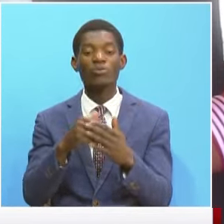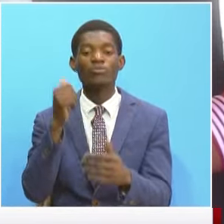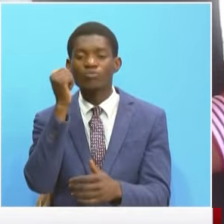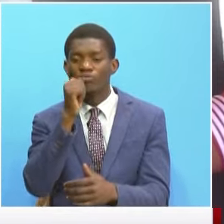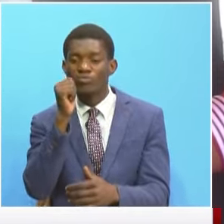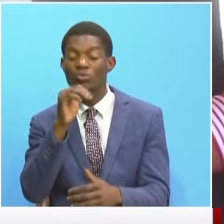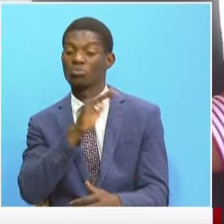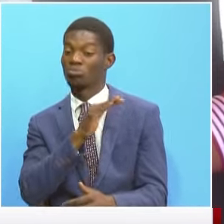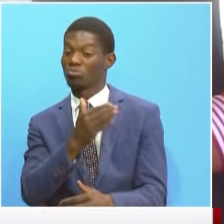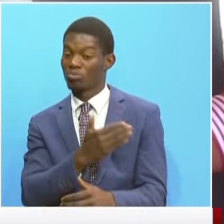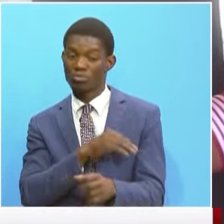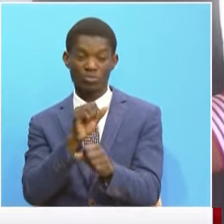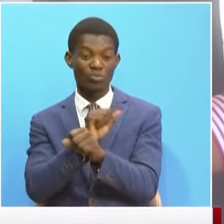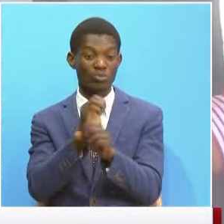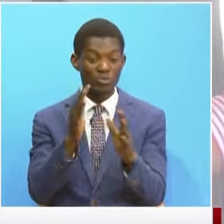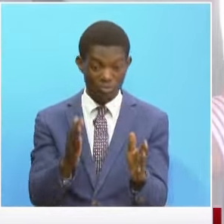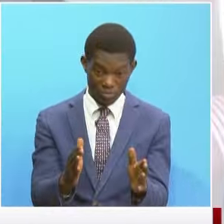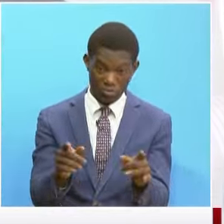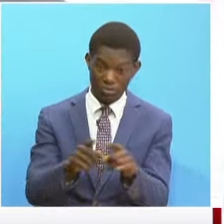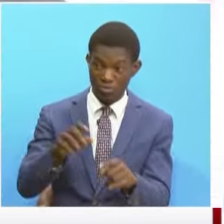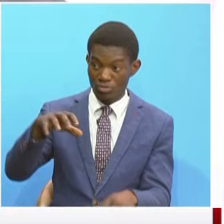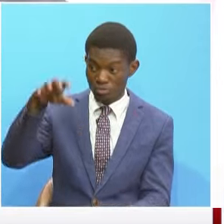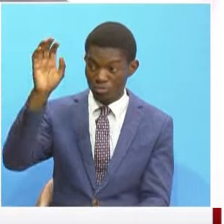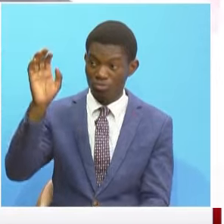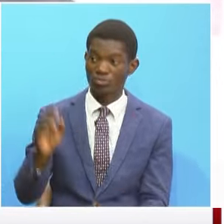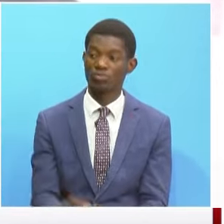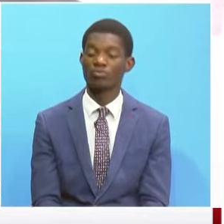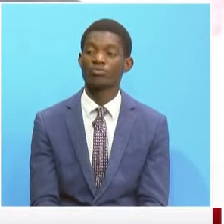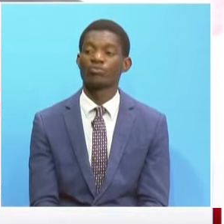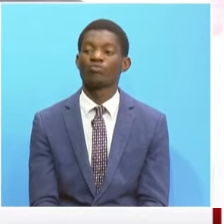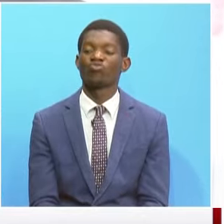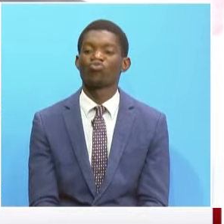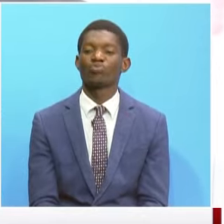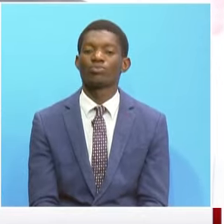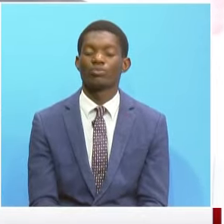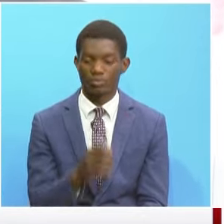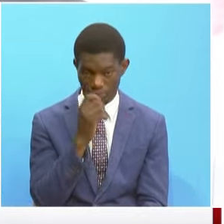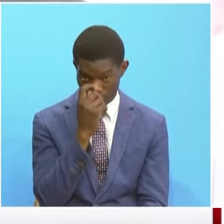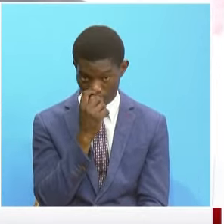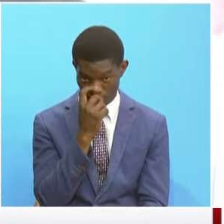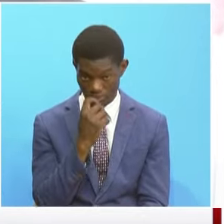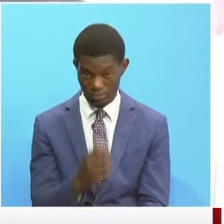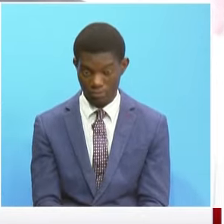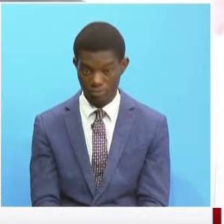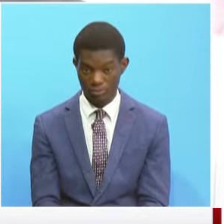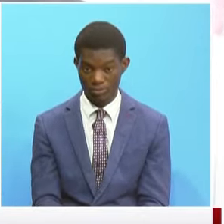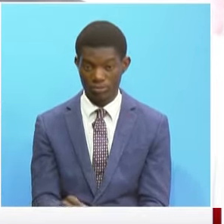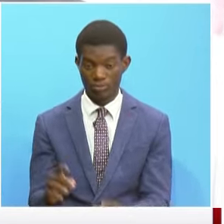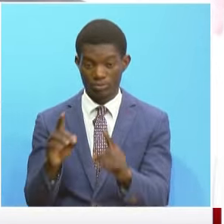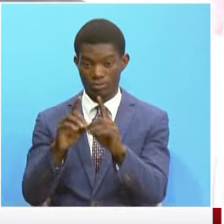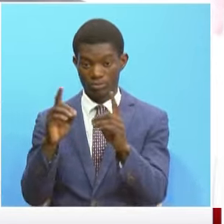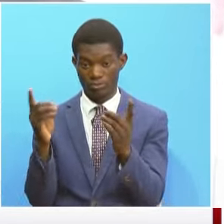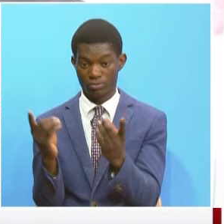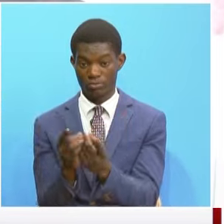all responsible adult females. And District Council Chairperson Inonge Mubika gives a